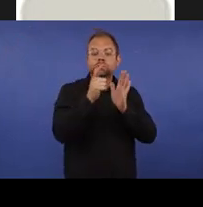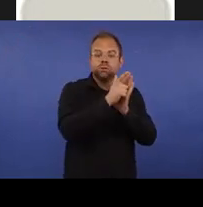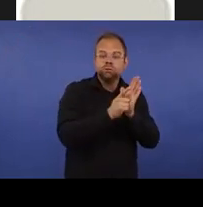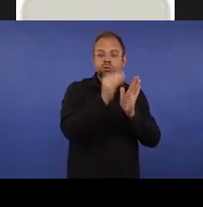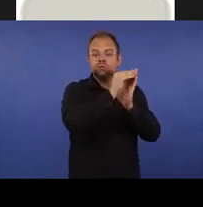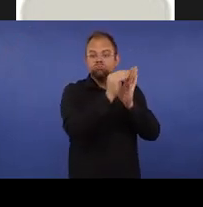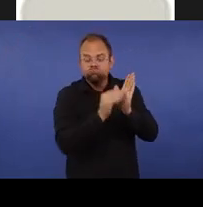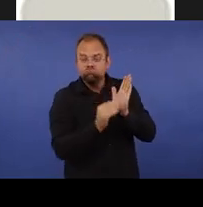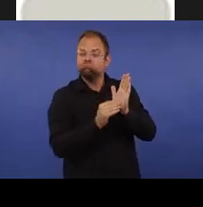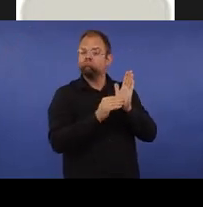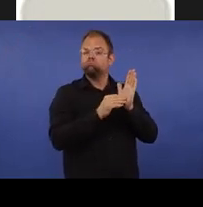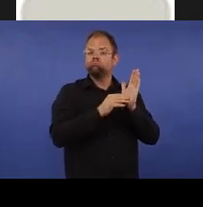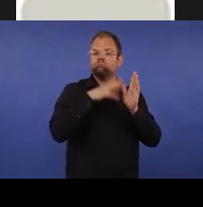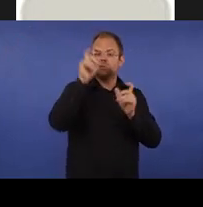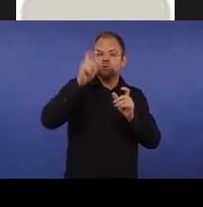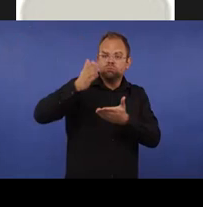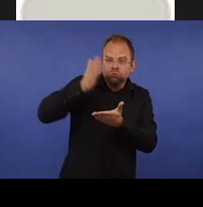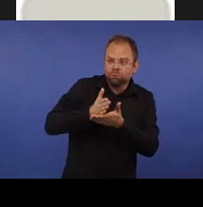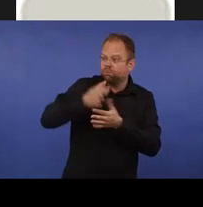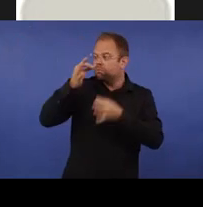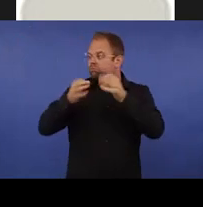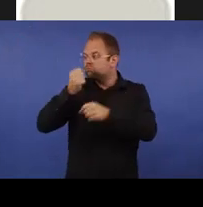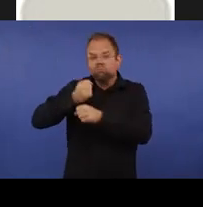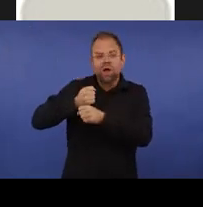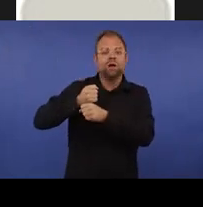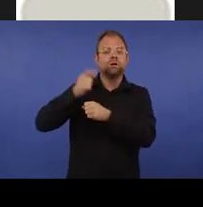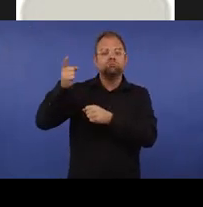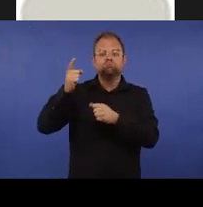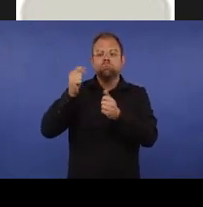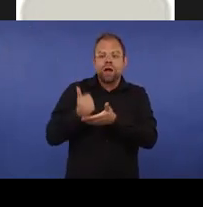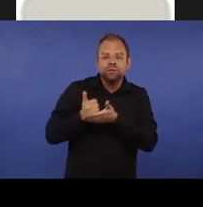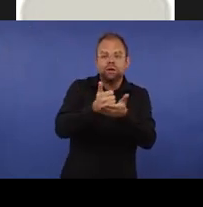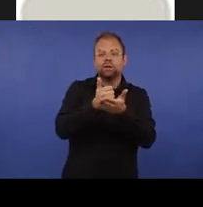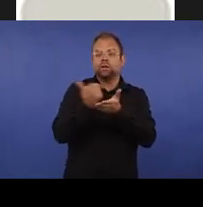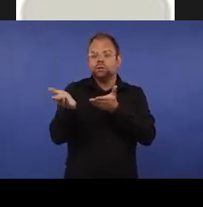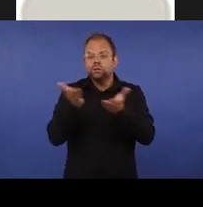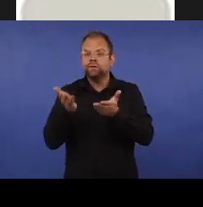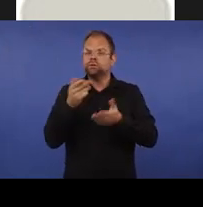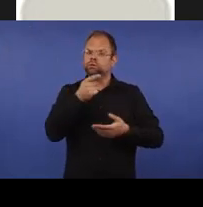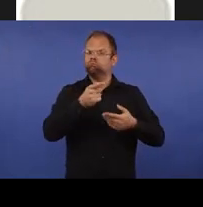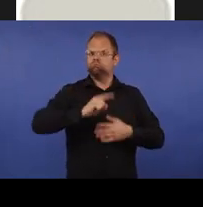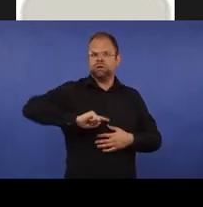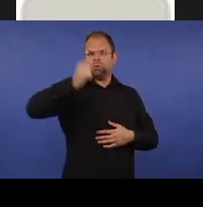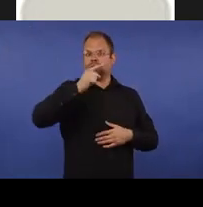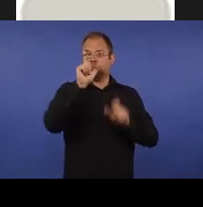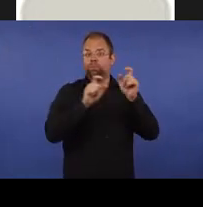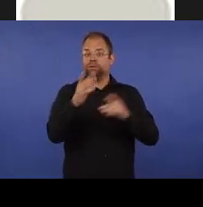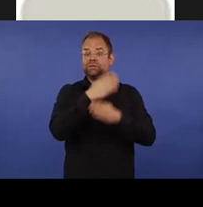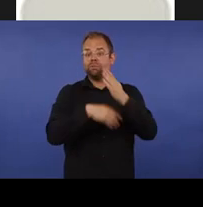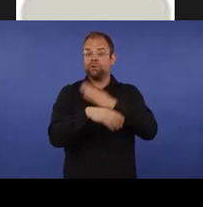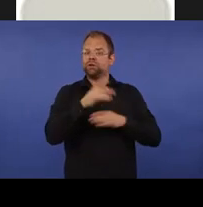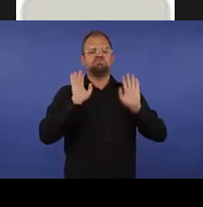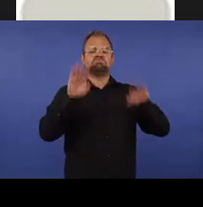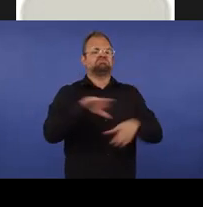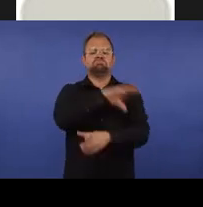changing gradually just thanks to the work of the civil organizations, especially the Center for Independent Living, Morpho, and the